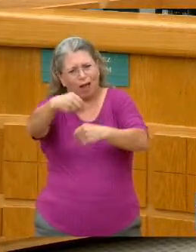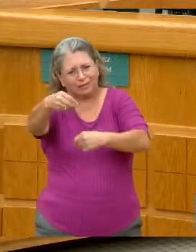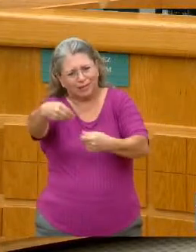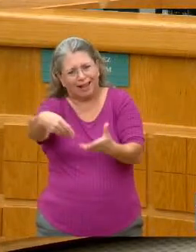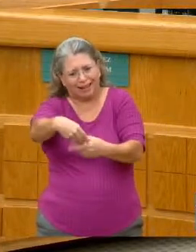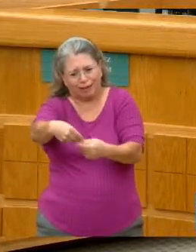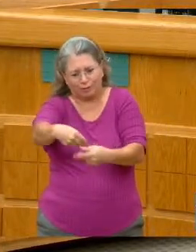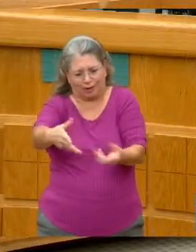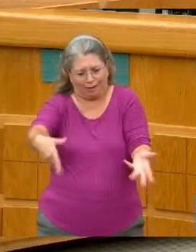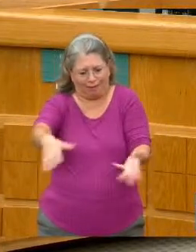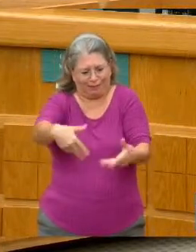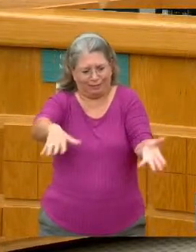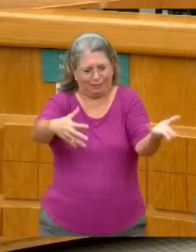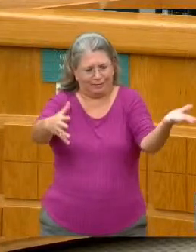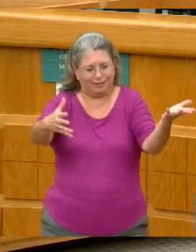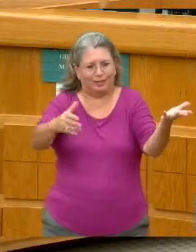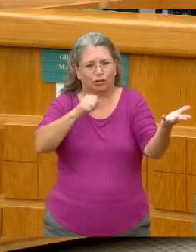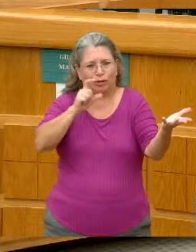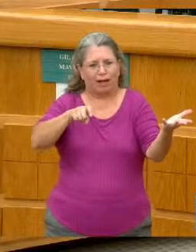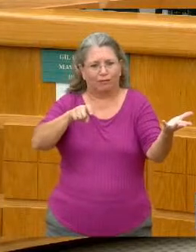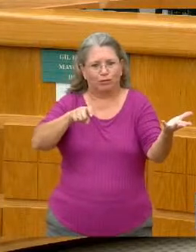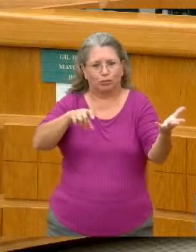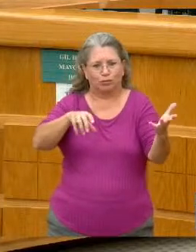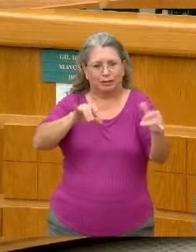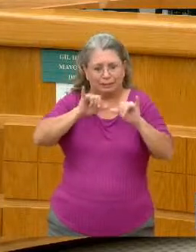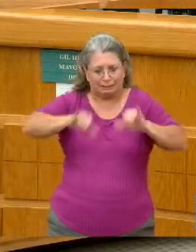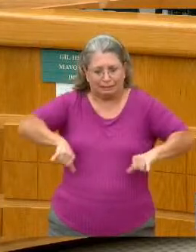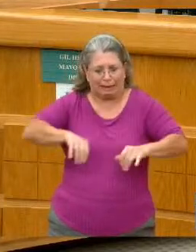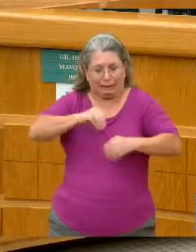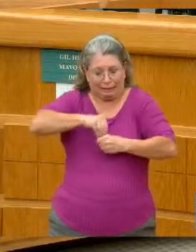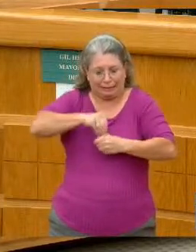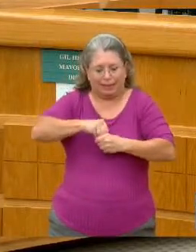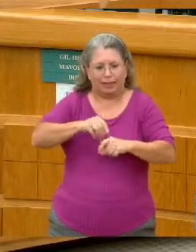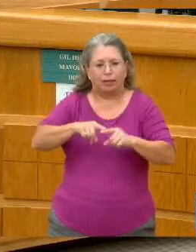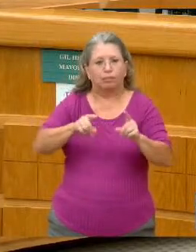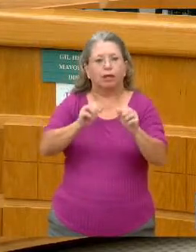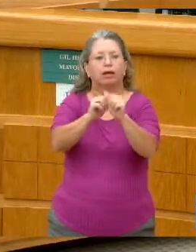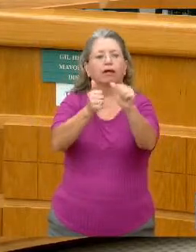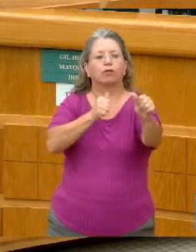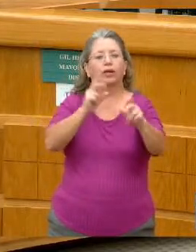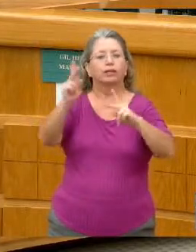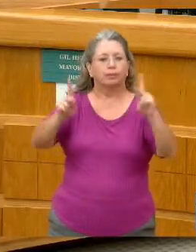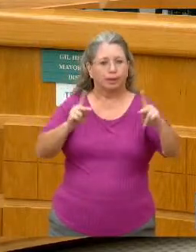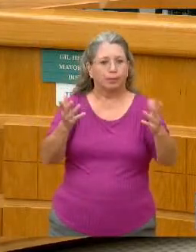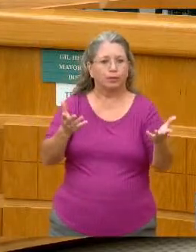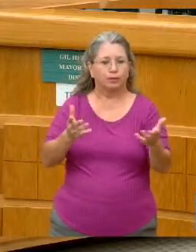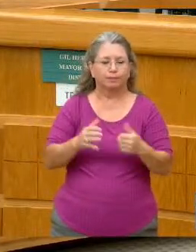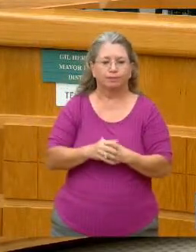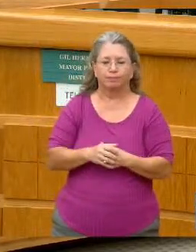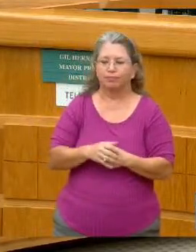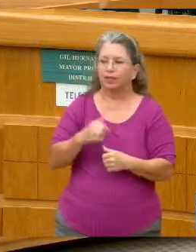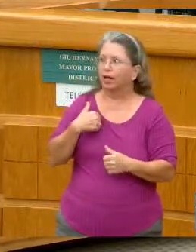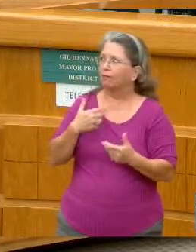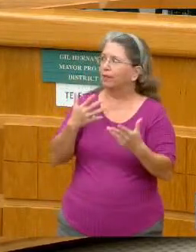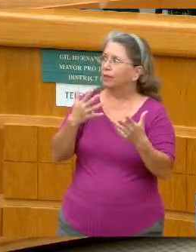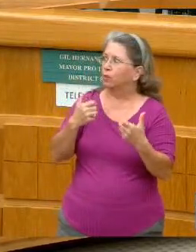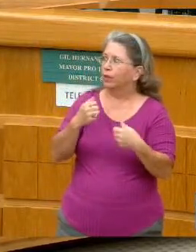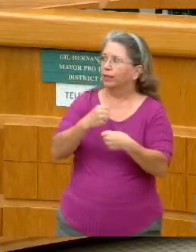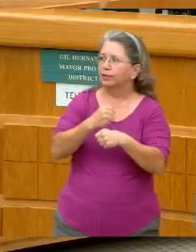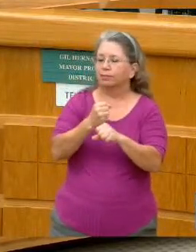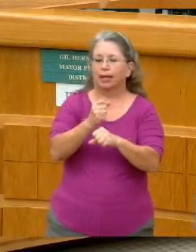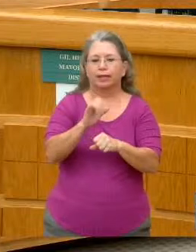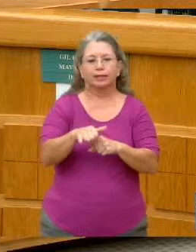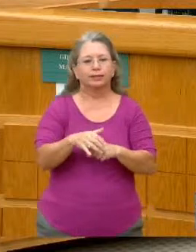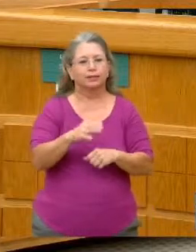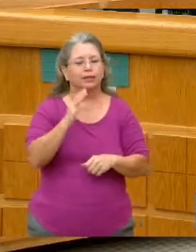to stay inside. You just want to stay away from other people. And this is an analogy that I've been wanting to make. But it's like the movie